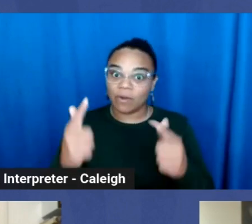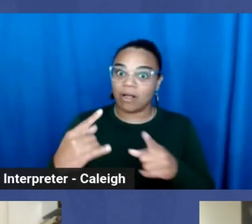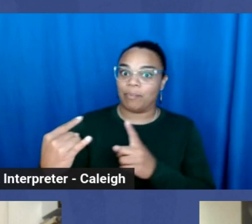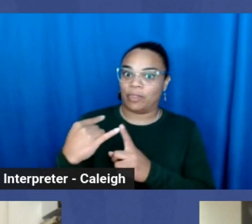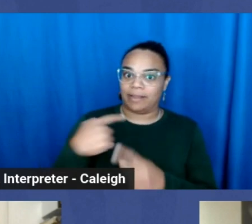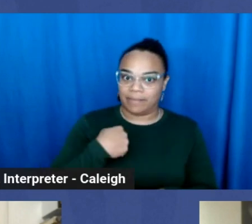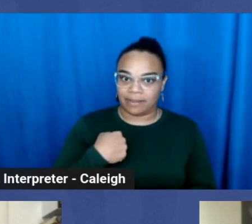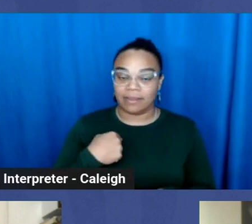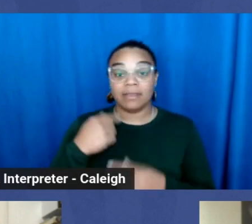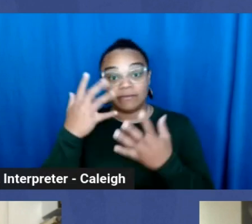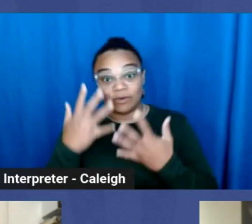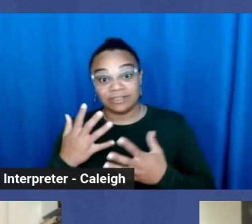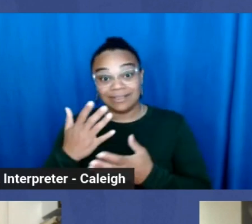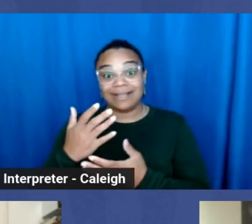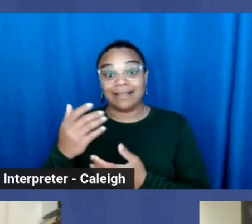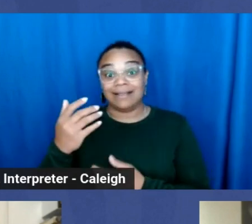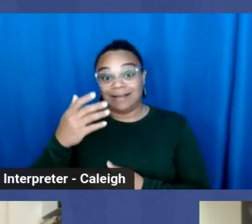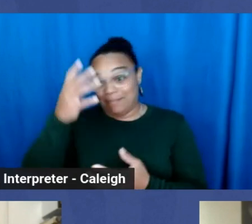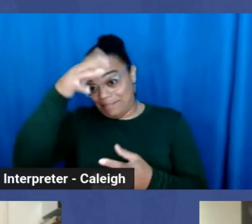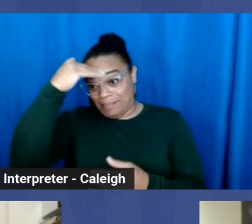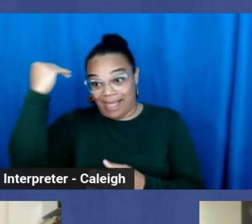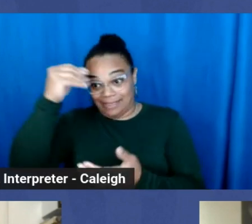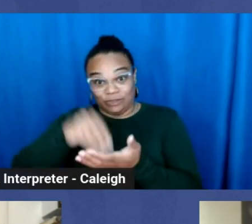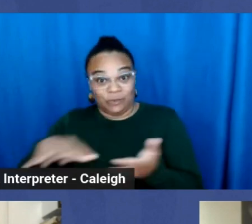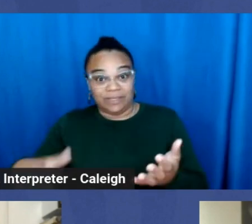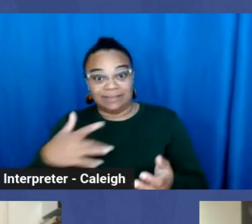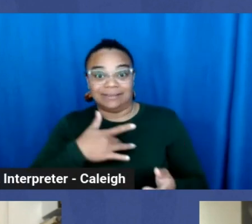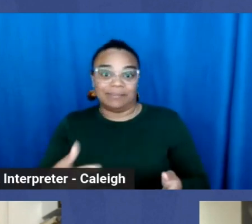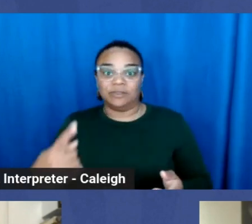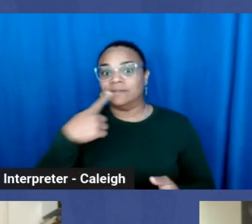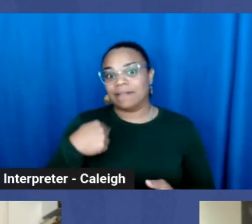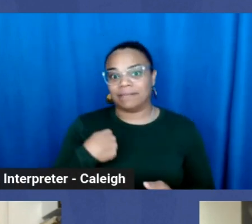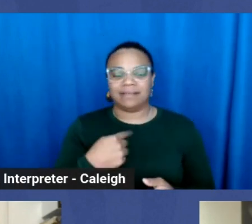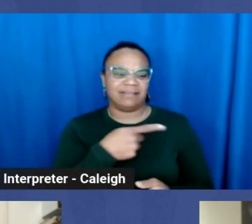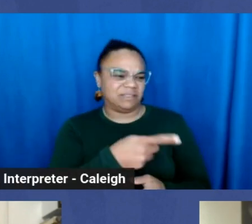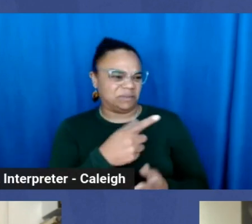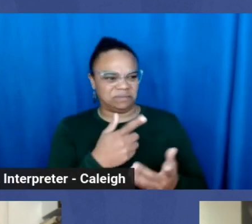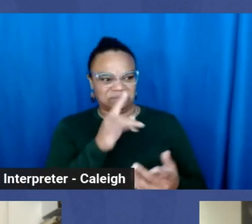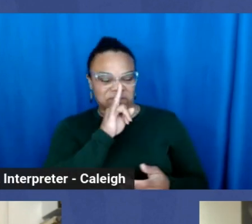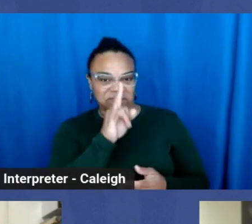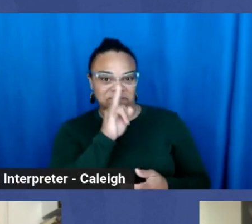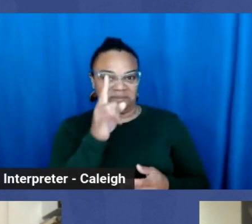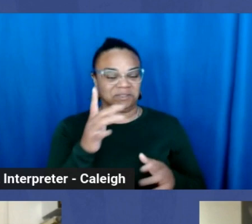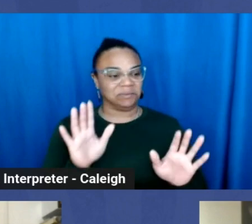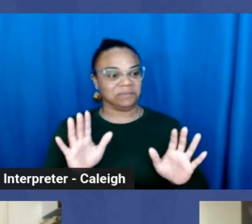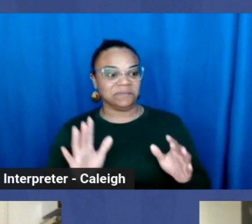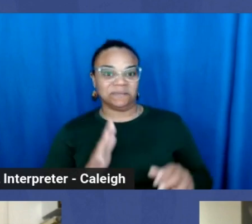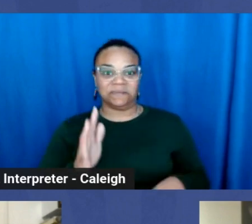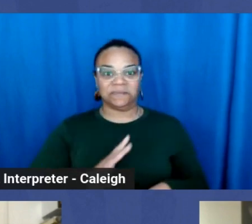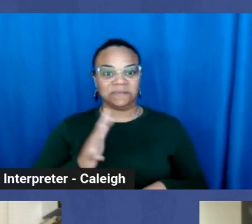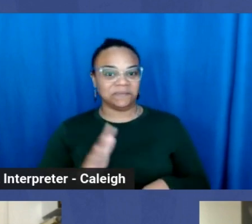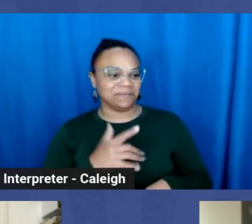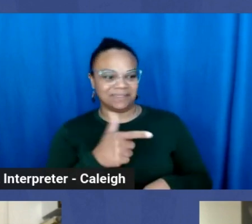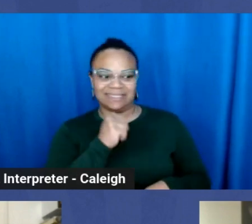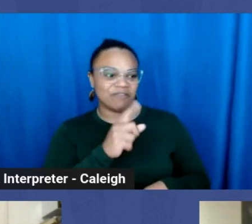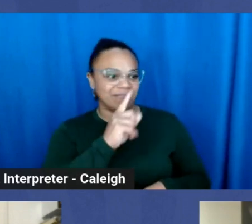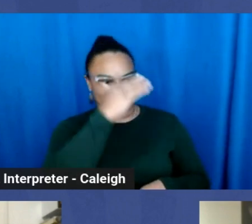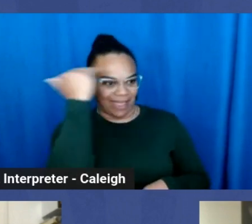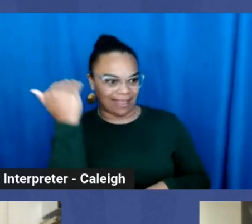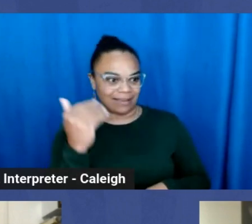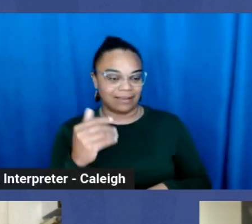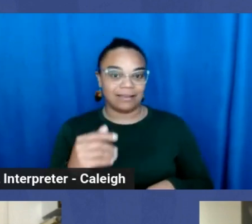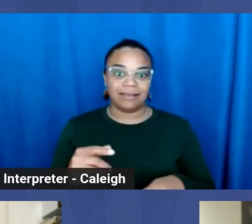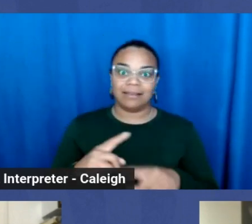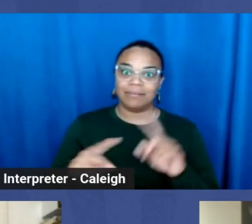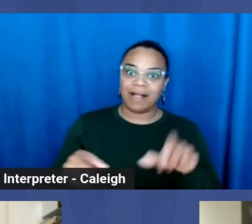side of things, I was being told that I was too proper. I was too prim. I wasn't really a Black girl. From the other side of things, I was being told